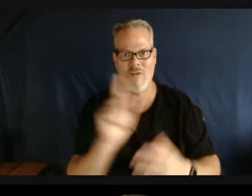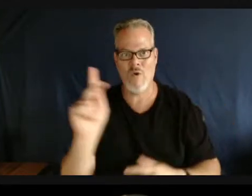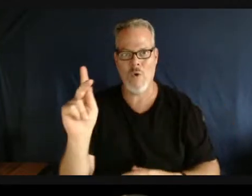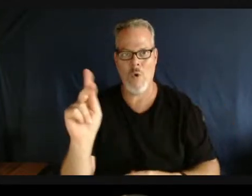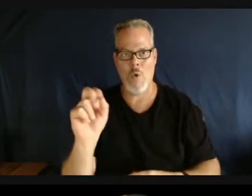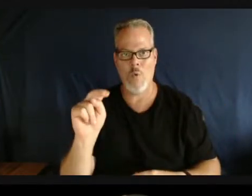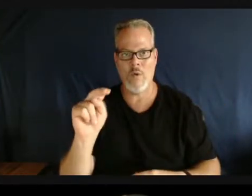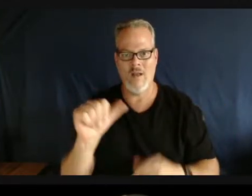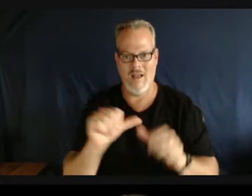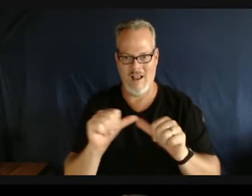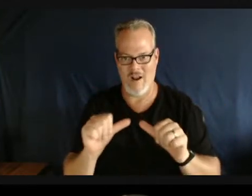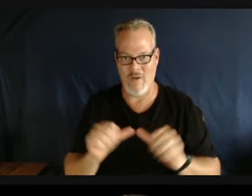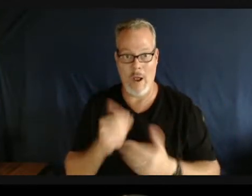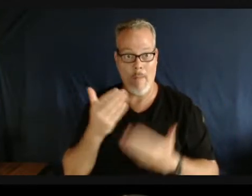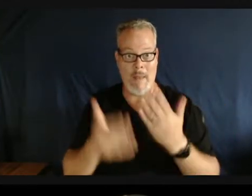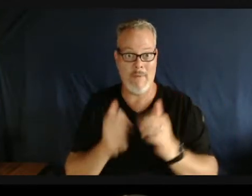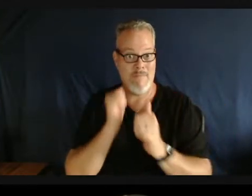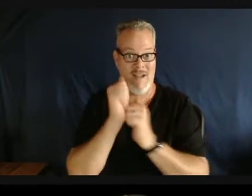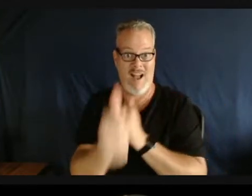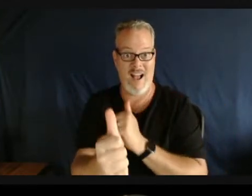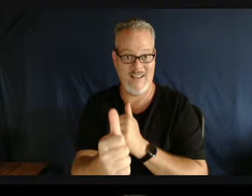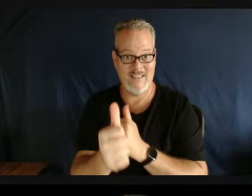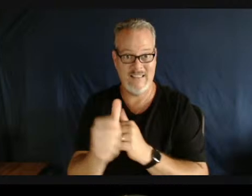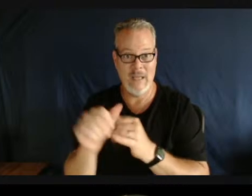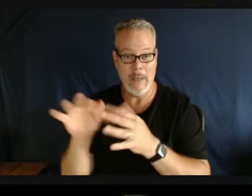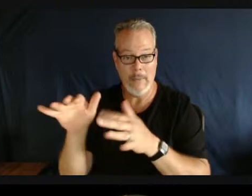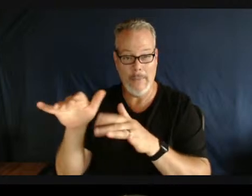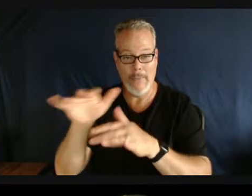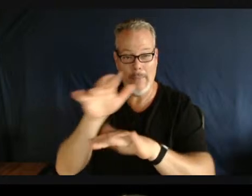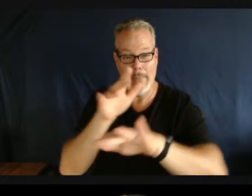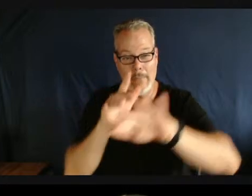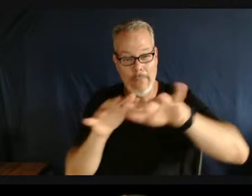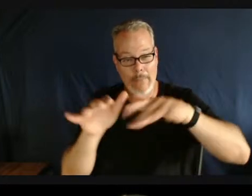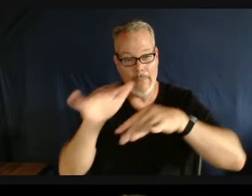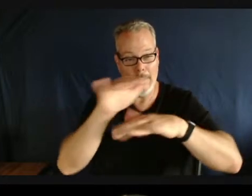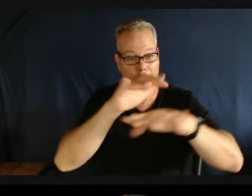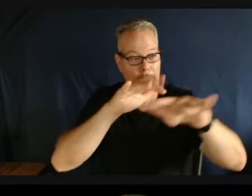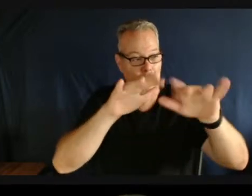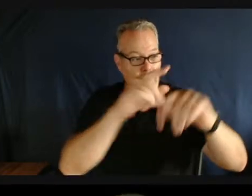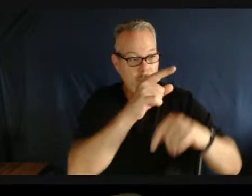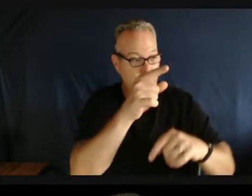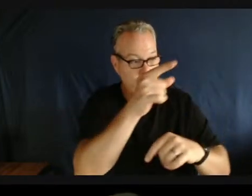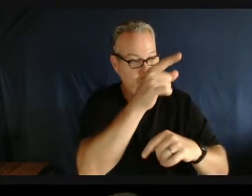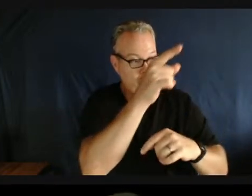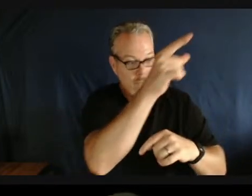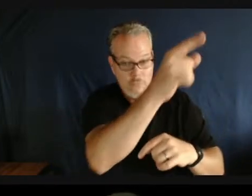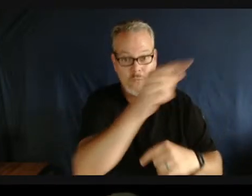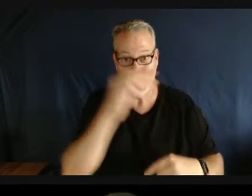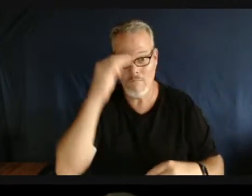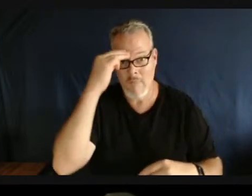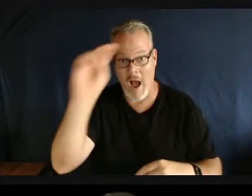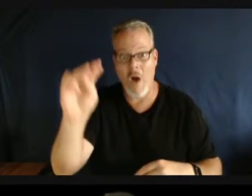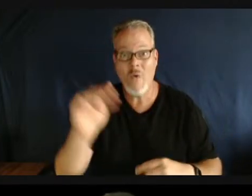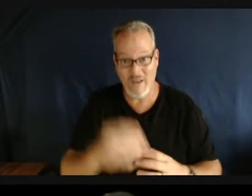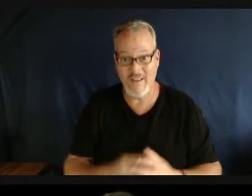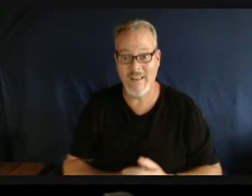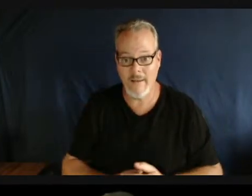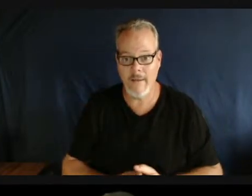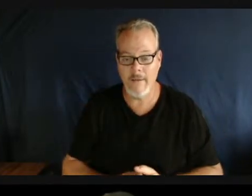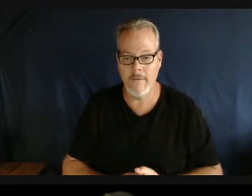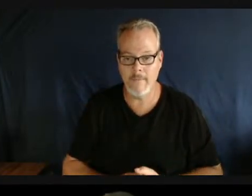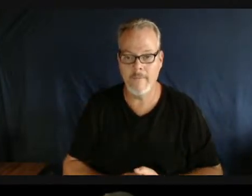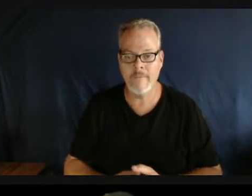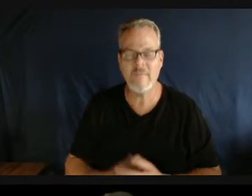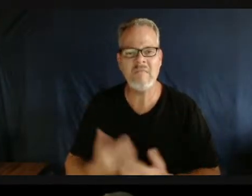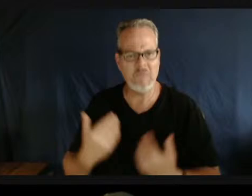And then possibly beyond. So keep scrolling over here to Maui. Let's let this populate. And there's some